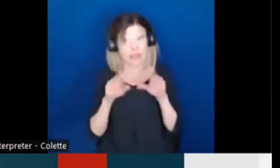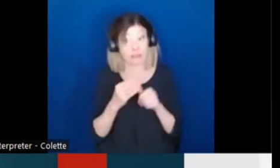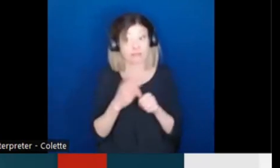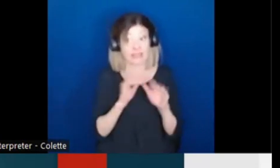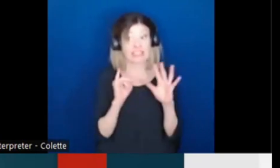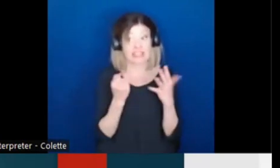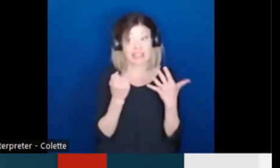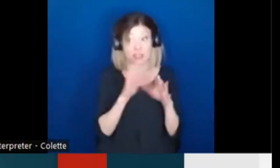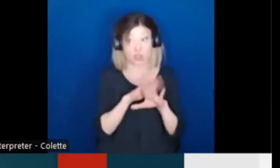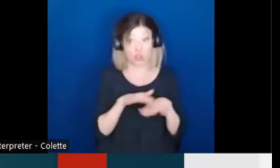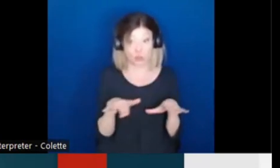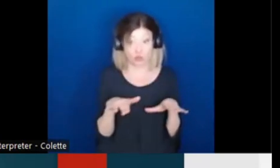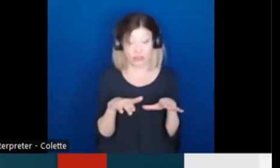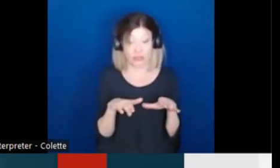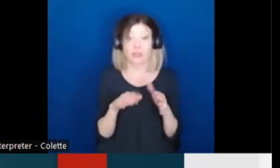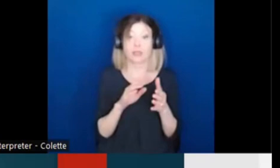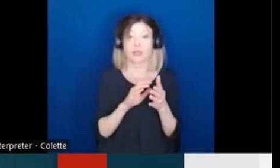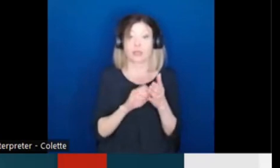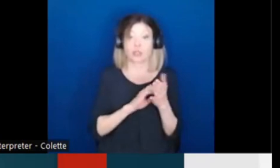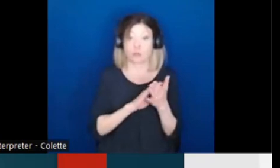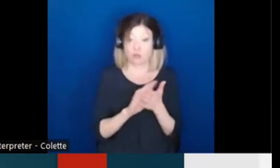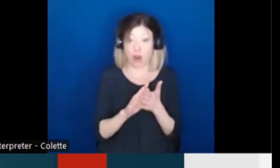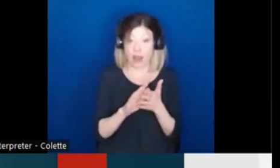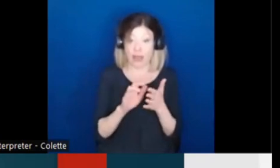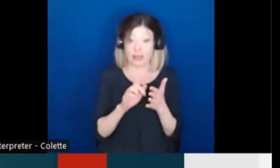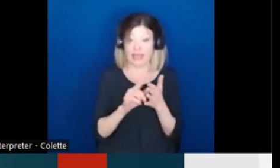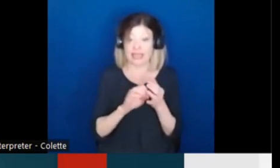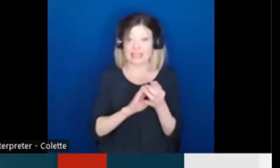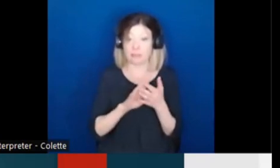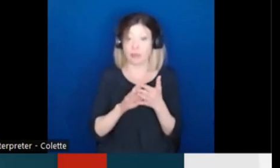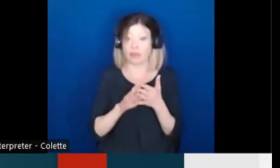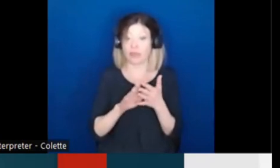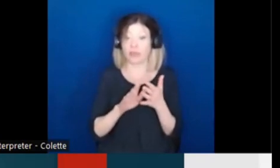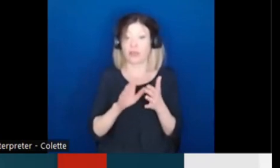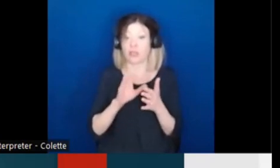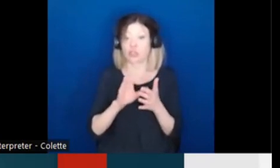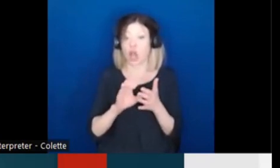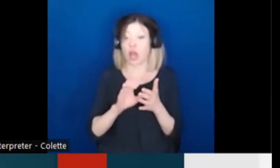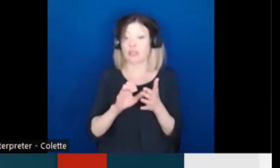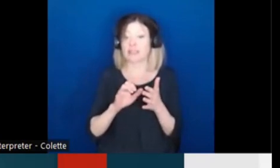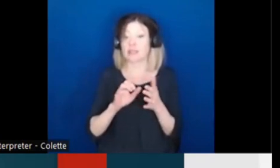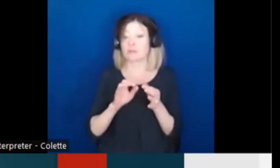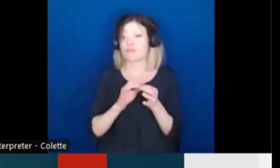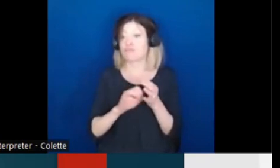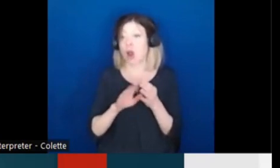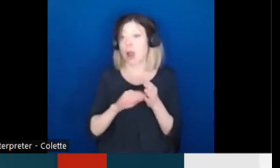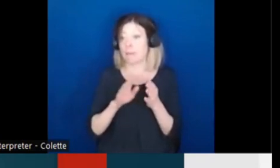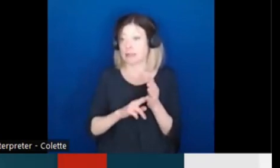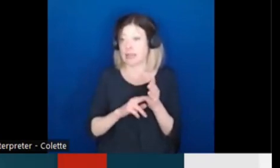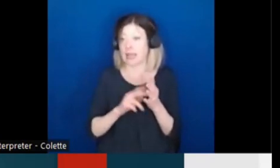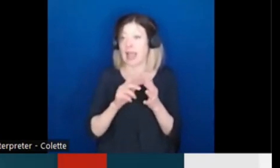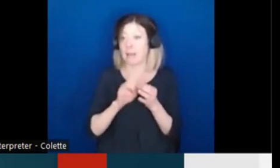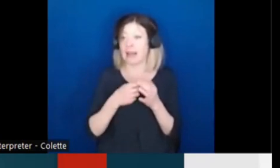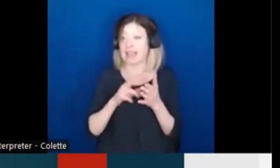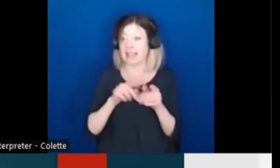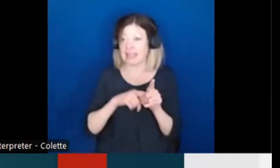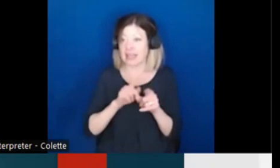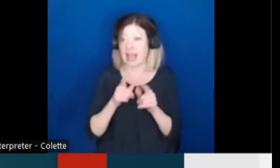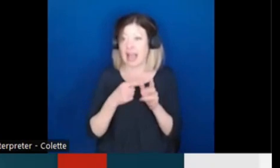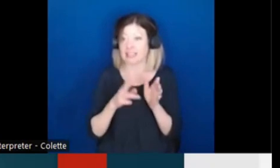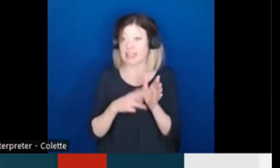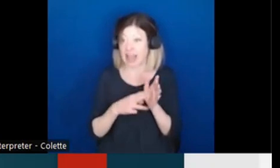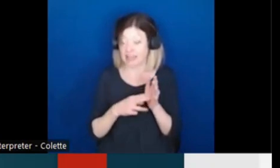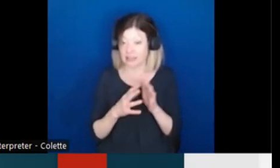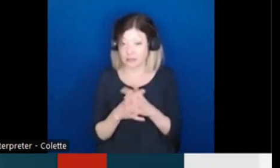Maria, Elizabeth, Charlotte, Branwell, Emily, and Anne. They moved to Haworth, to the parsonage,